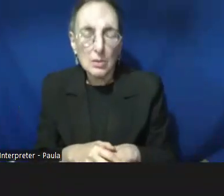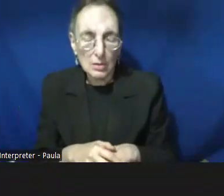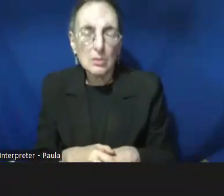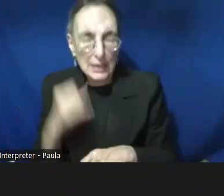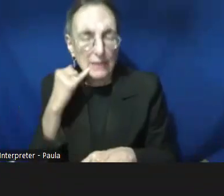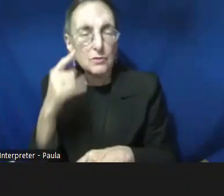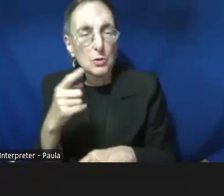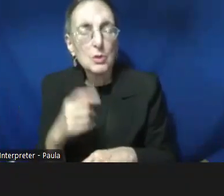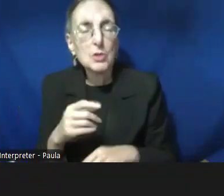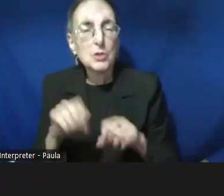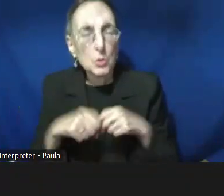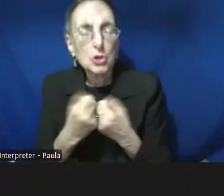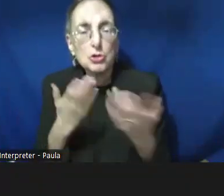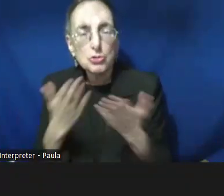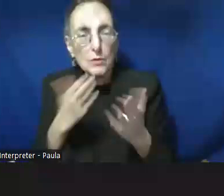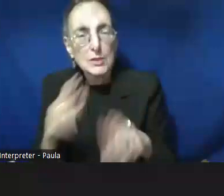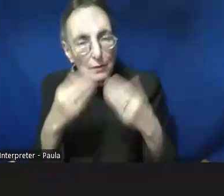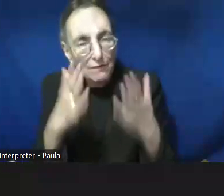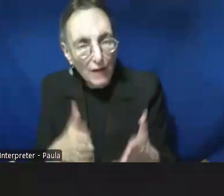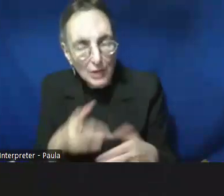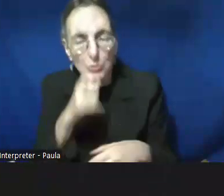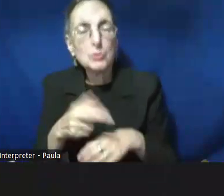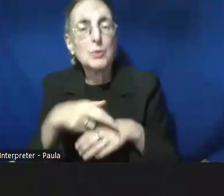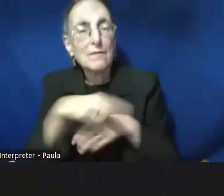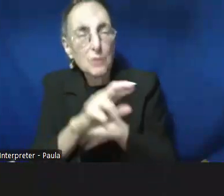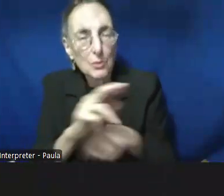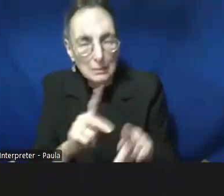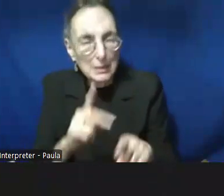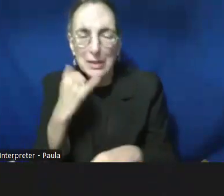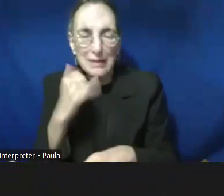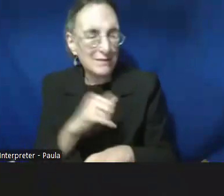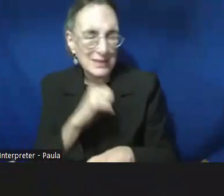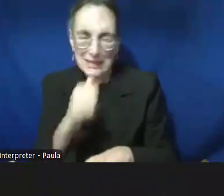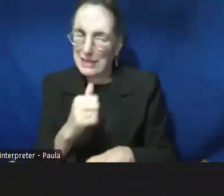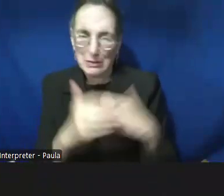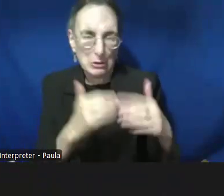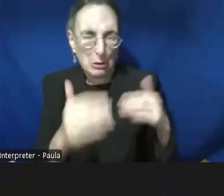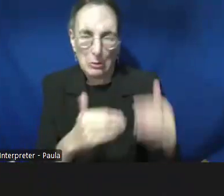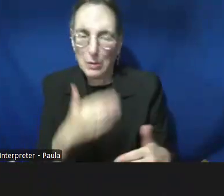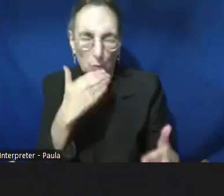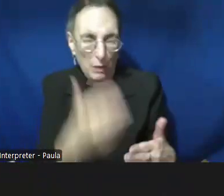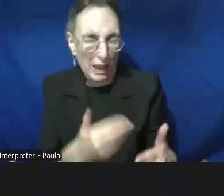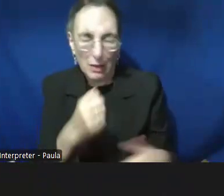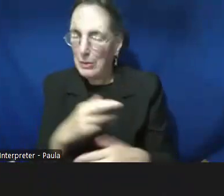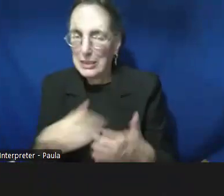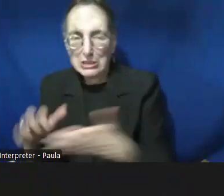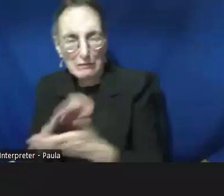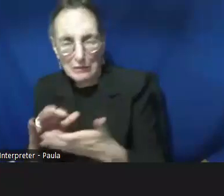social service provider who's referring people and things aren't going well, or it's confusing, you don't know when they help and when they don't